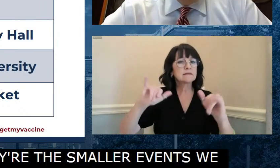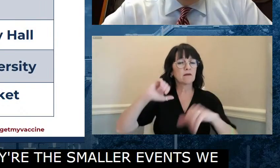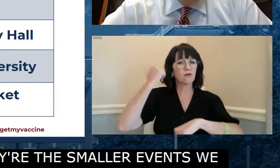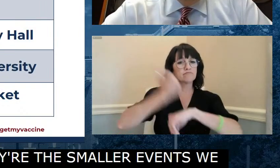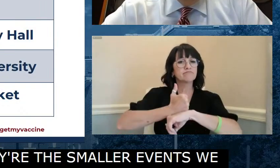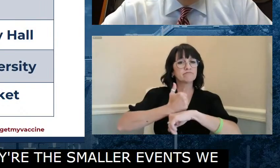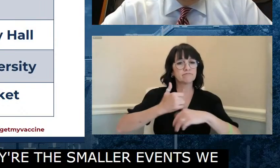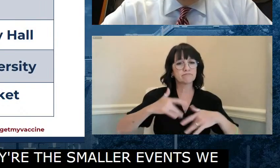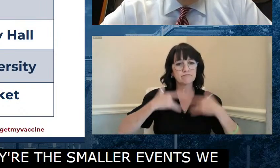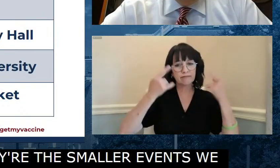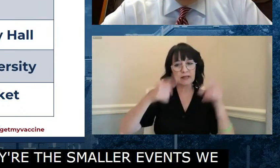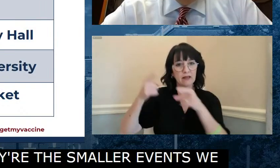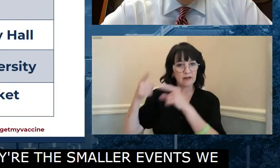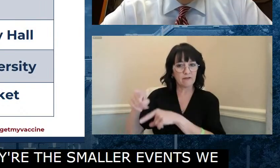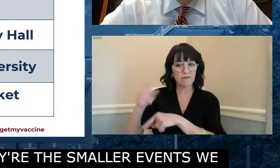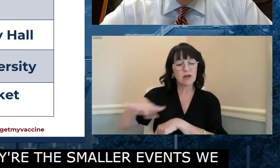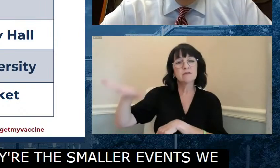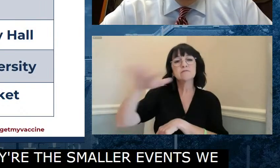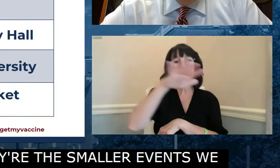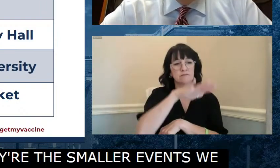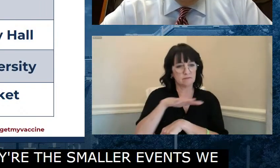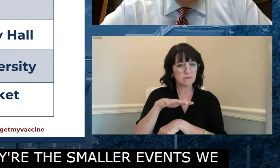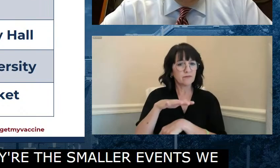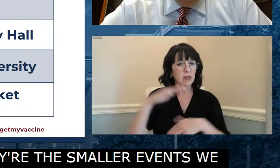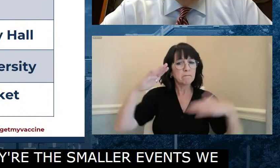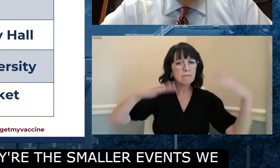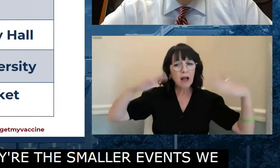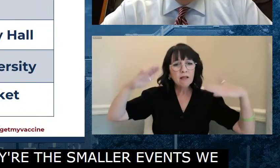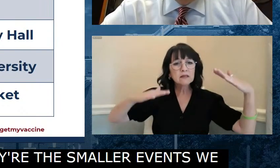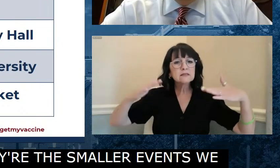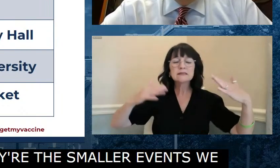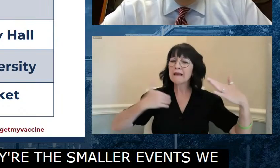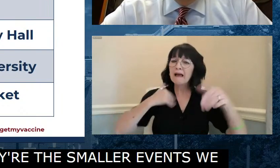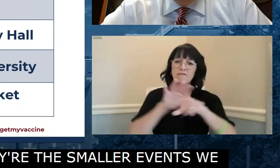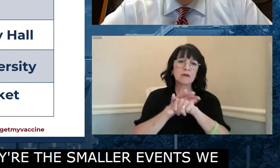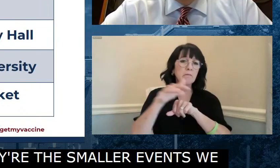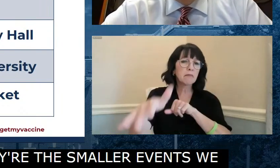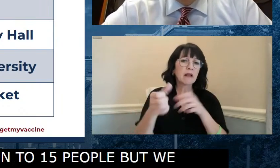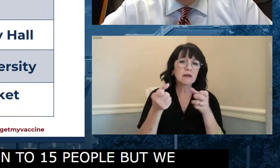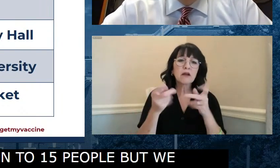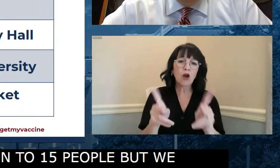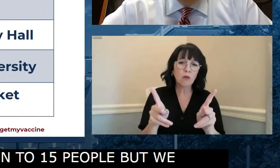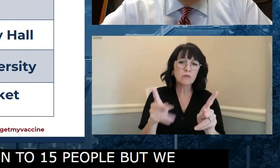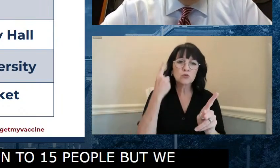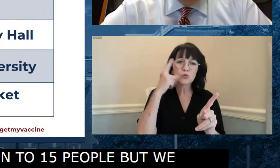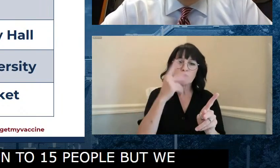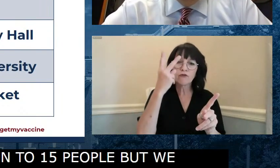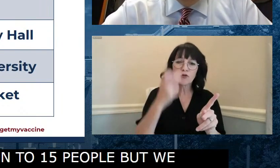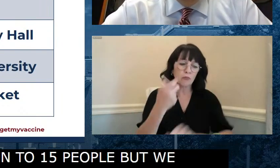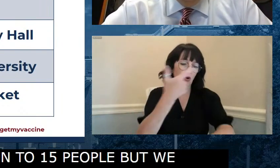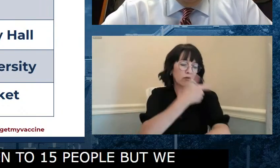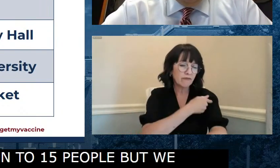we continue to do those and balance it. So there's ample opportunities out there for both vaccination as well as